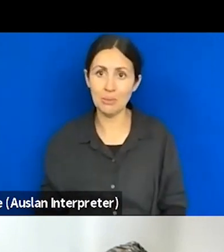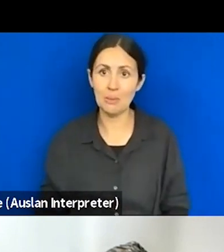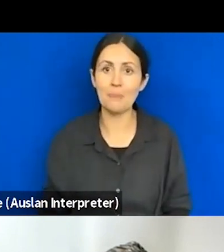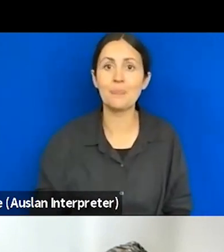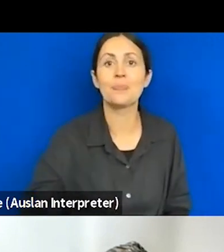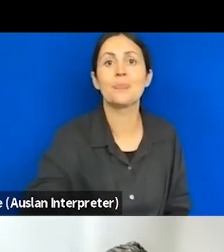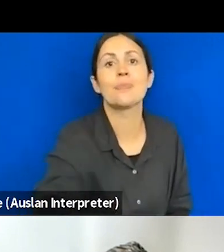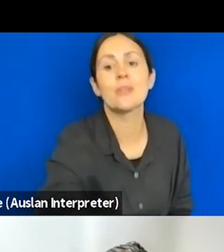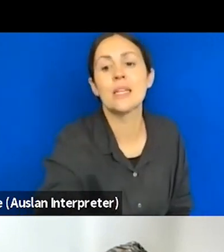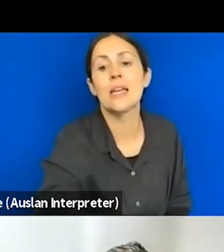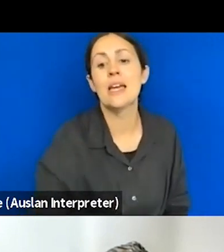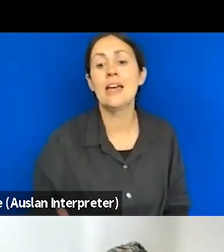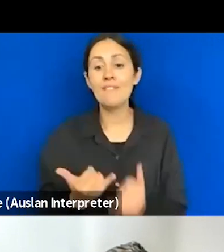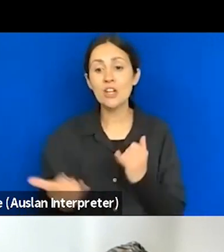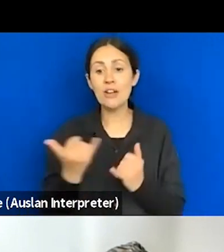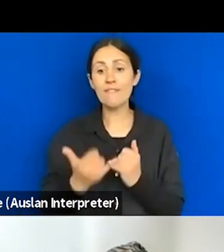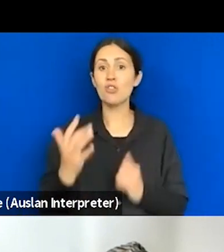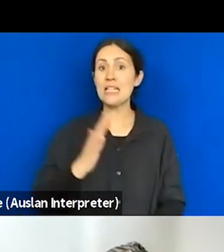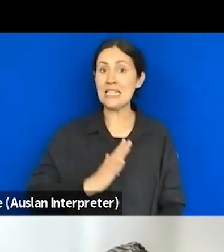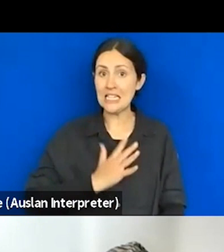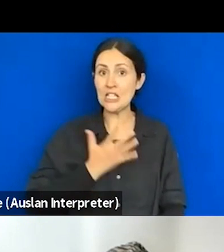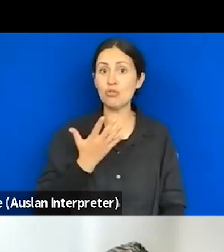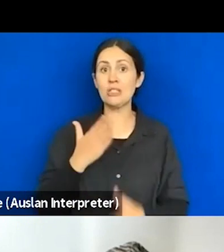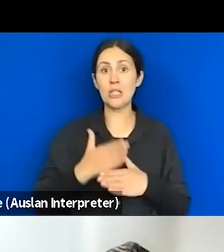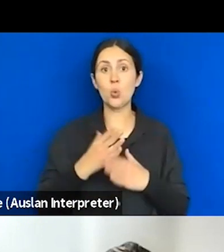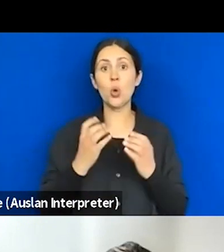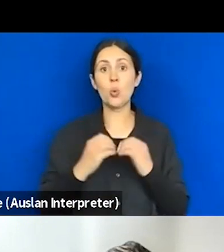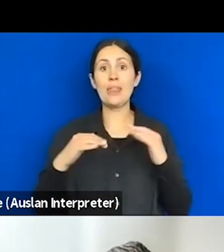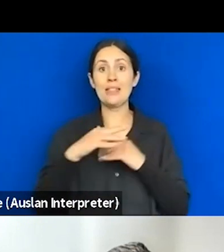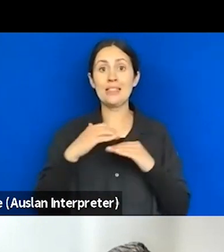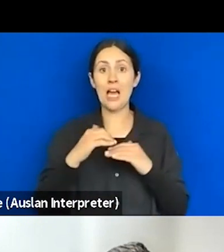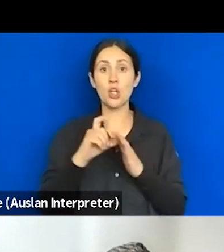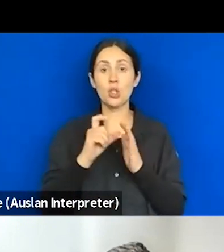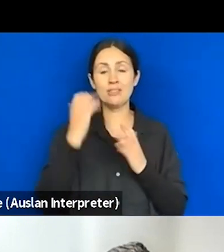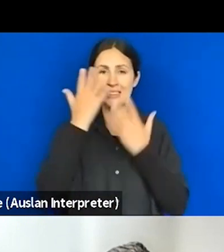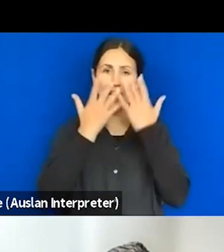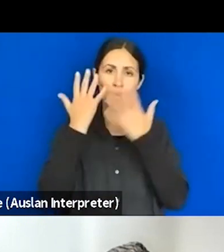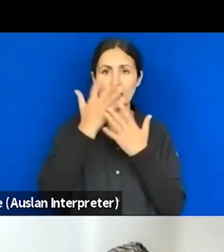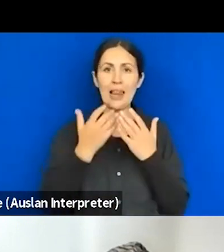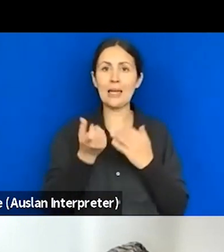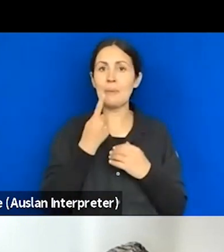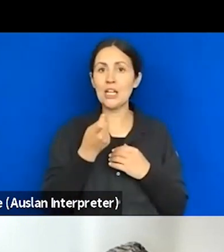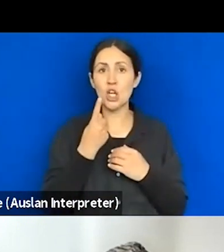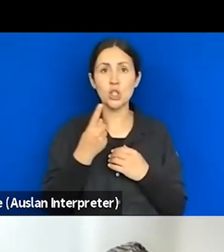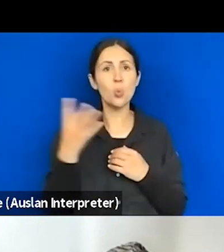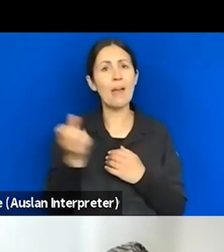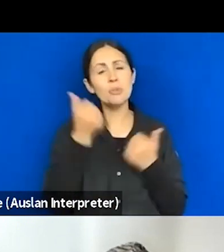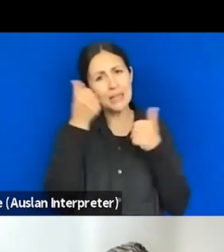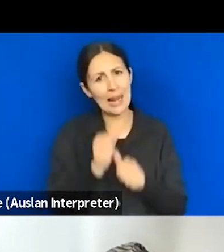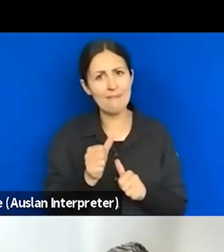really interesting work with the psychedelics. And we need to be very intelligent and not